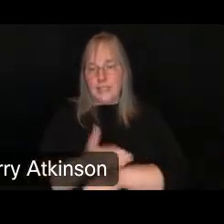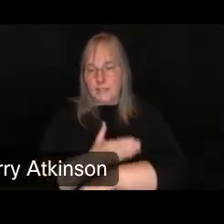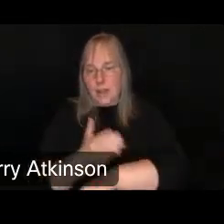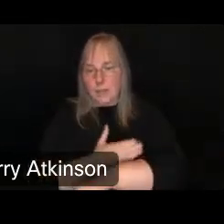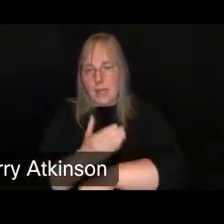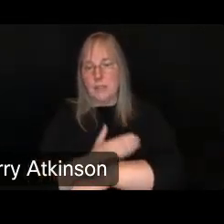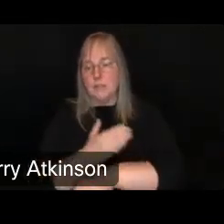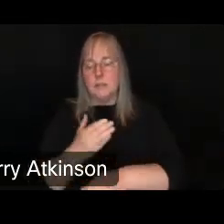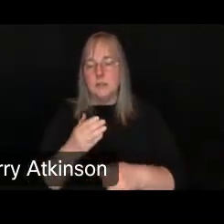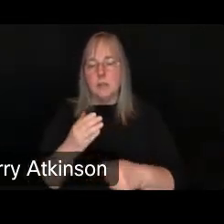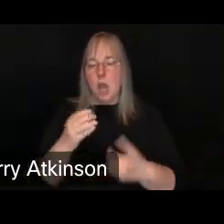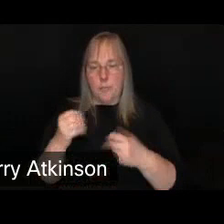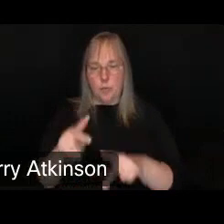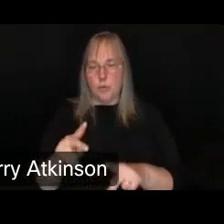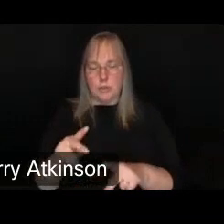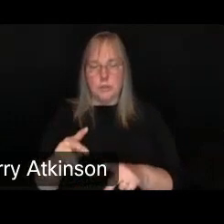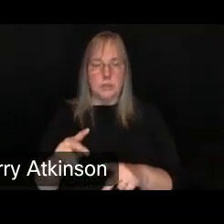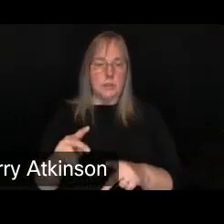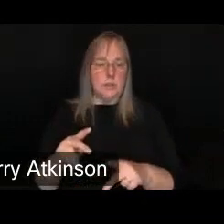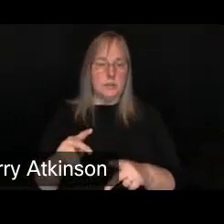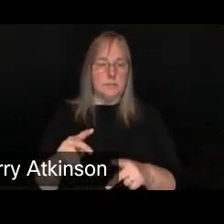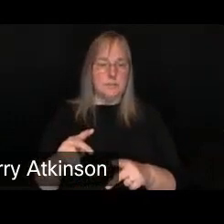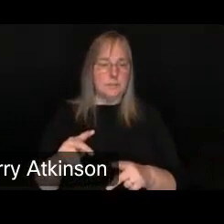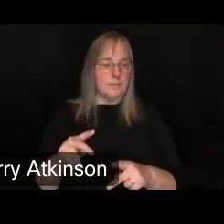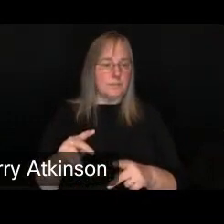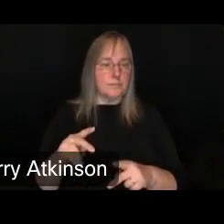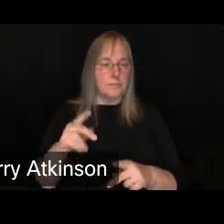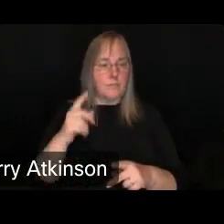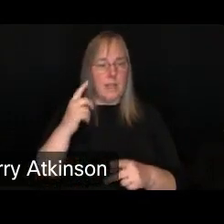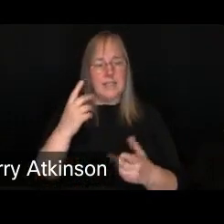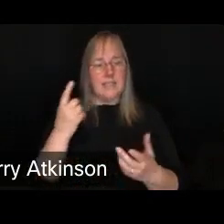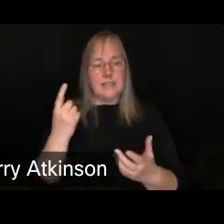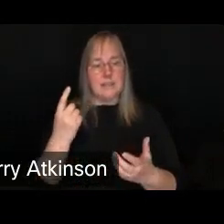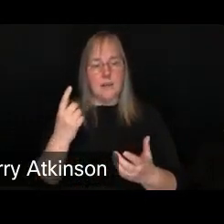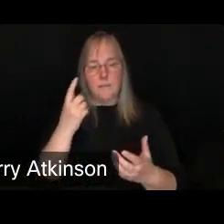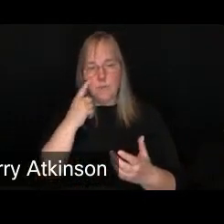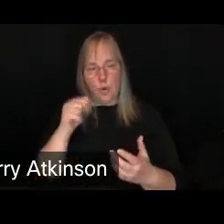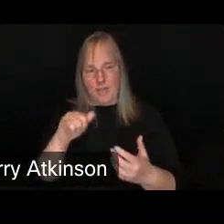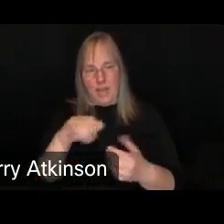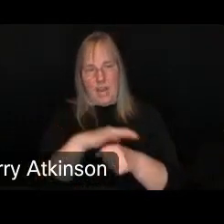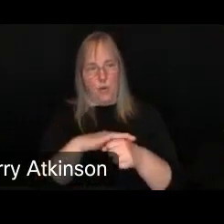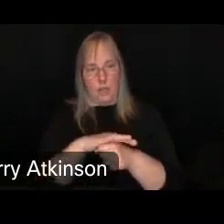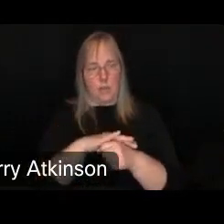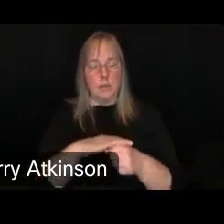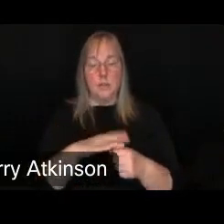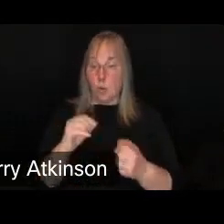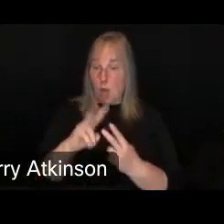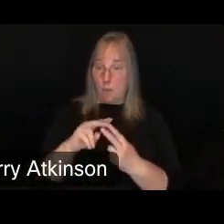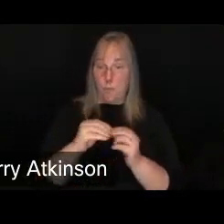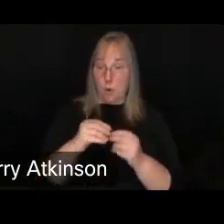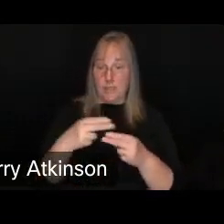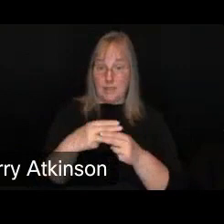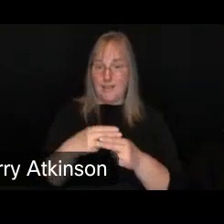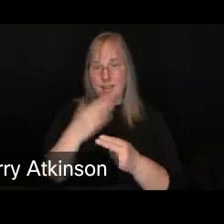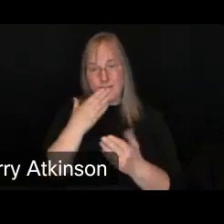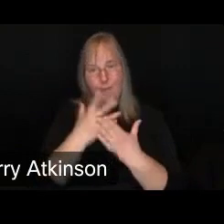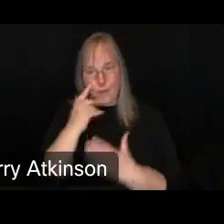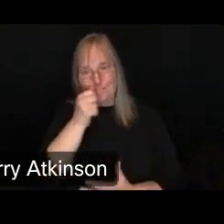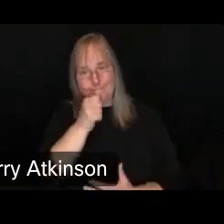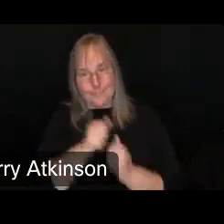facilitate redevelopment here in this area. So just a couple more slides. Thank you all for hanging in there with